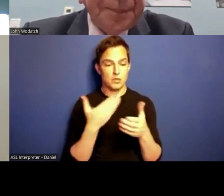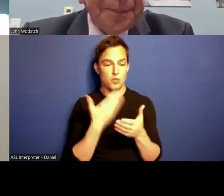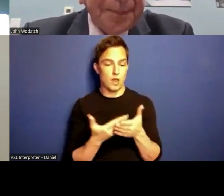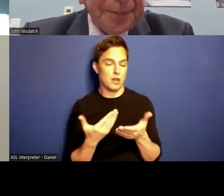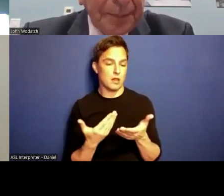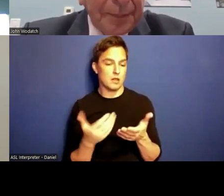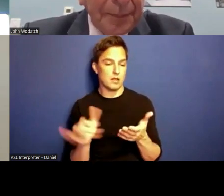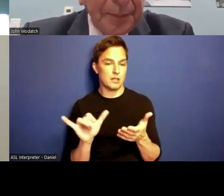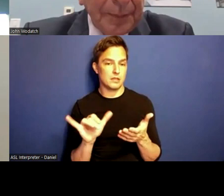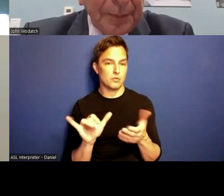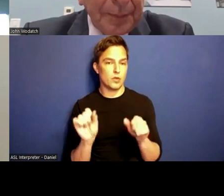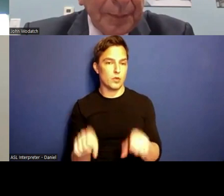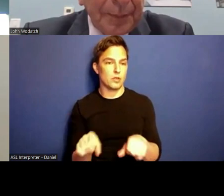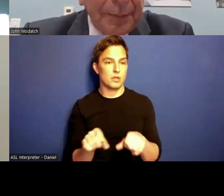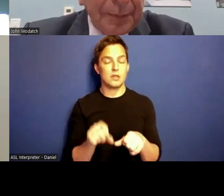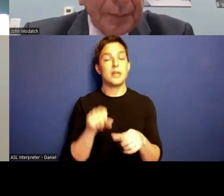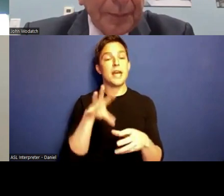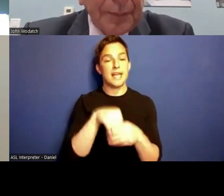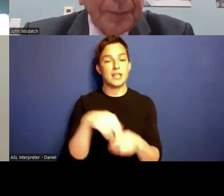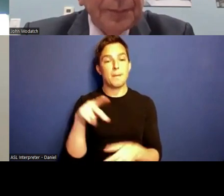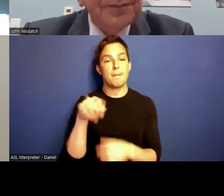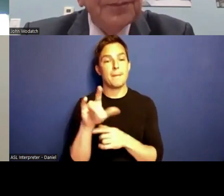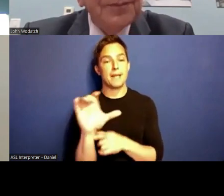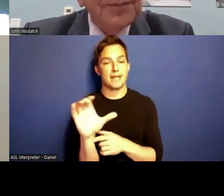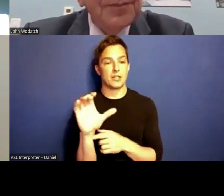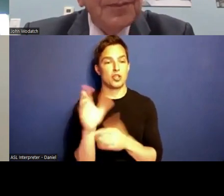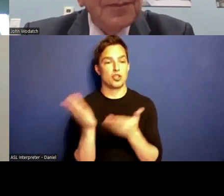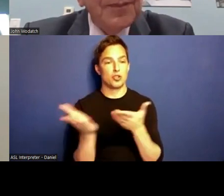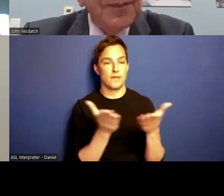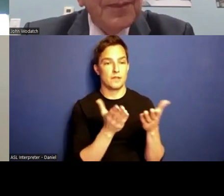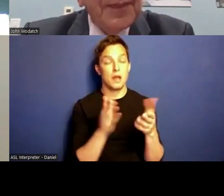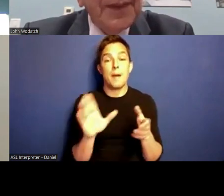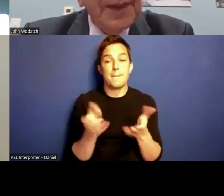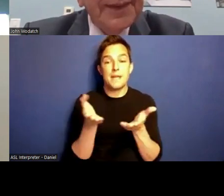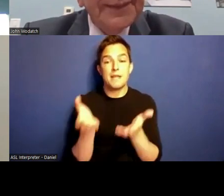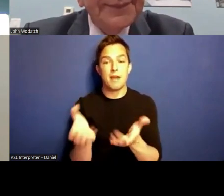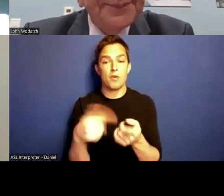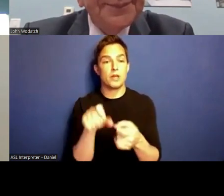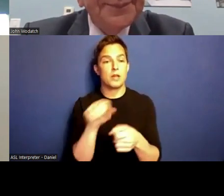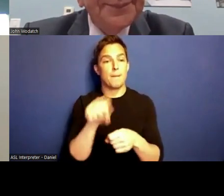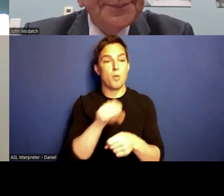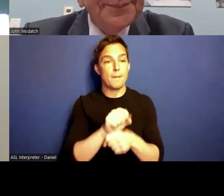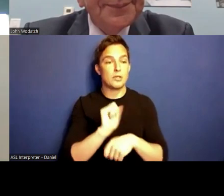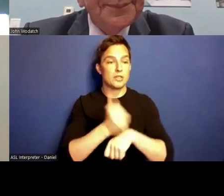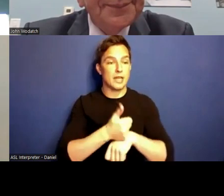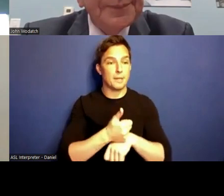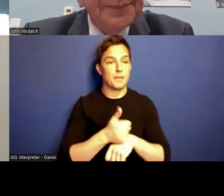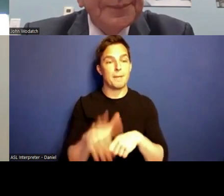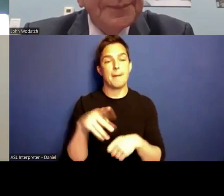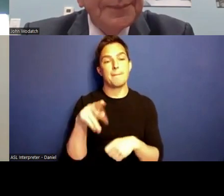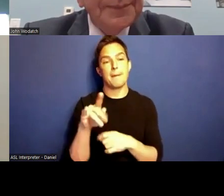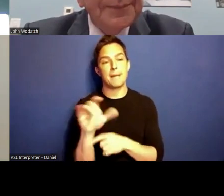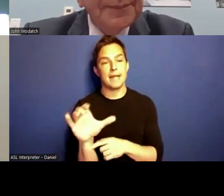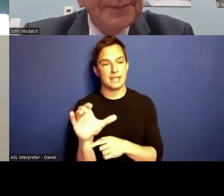to engage in public service, to be there when the appointments are made by public